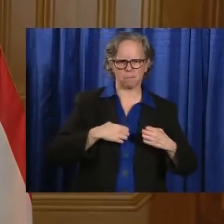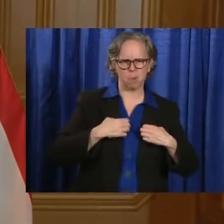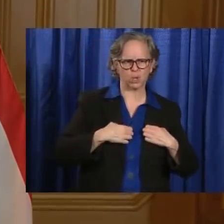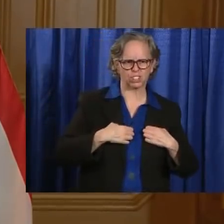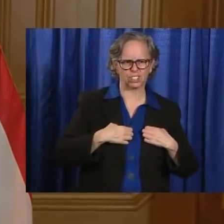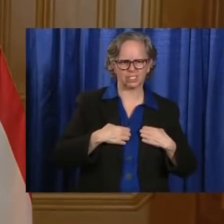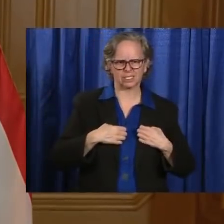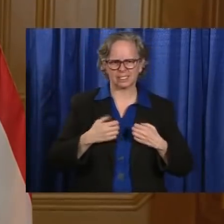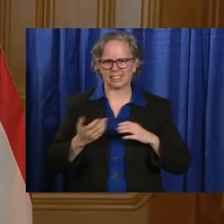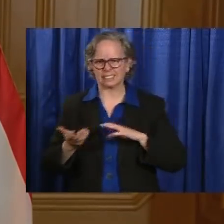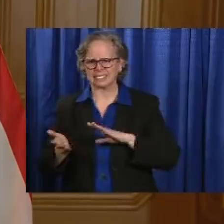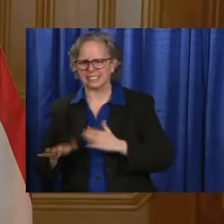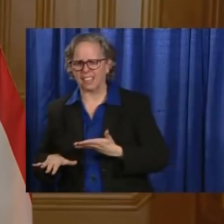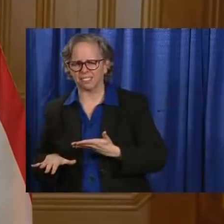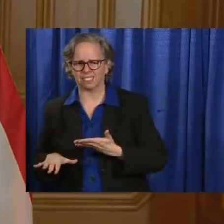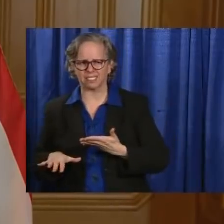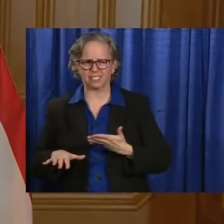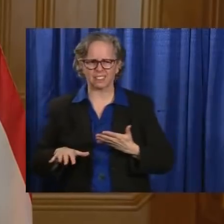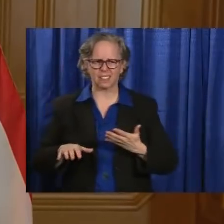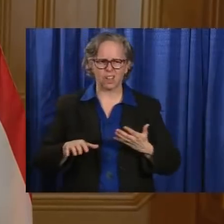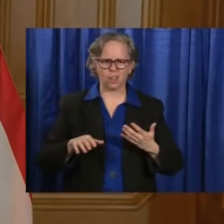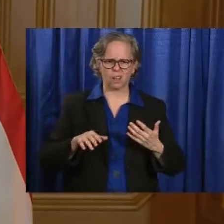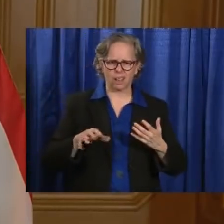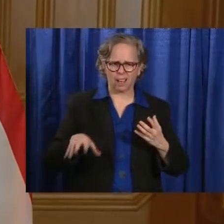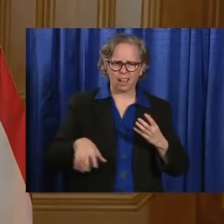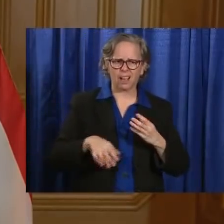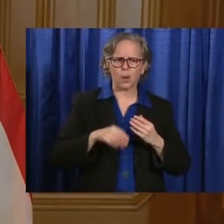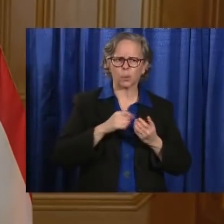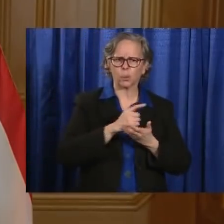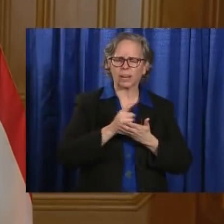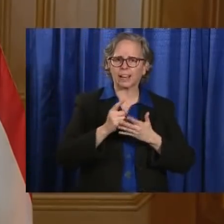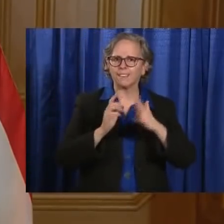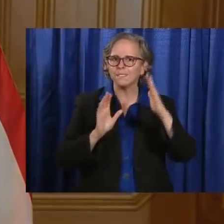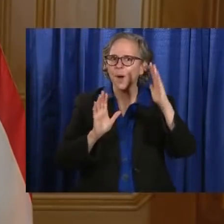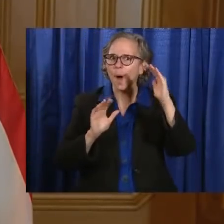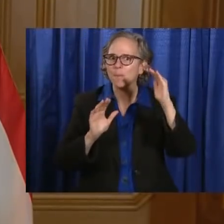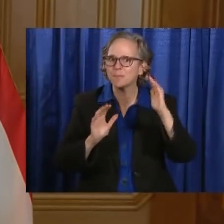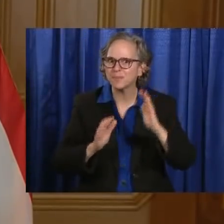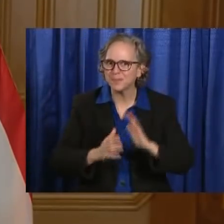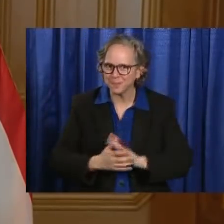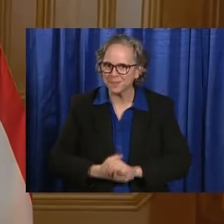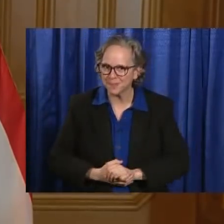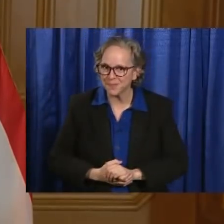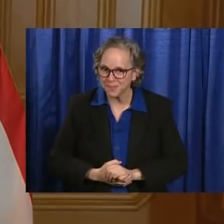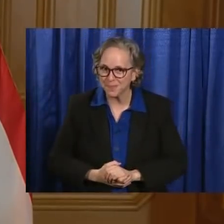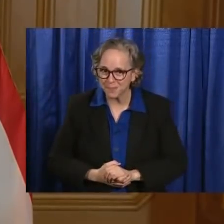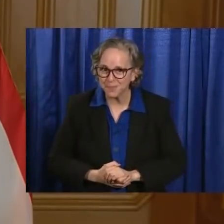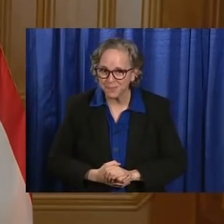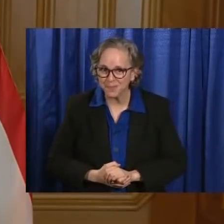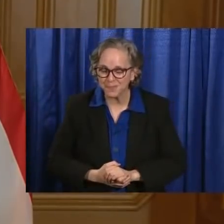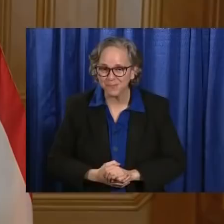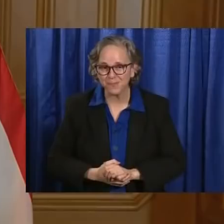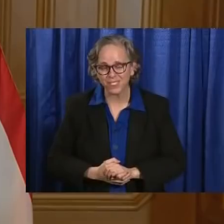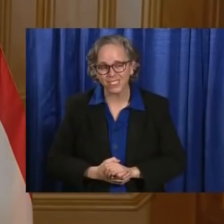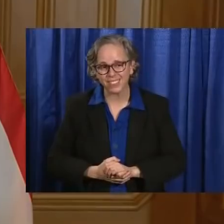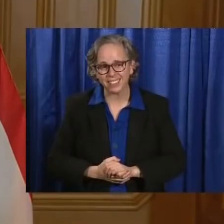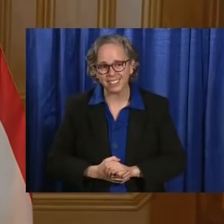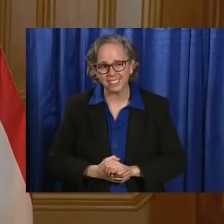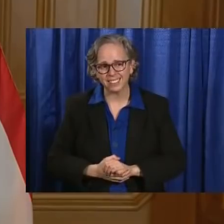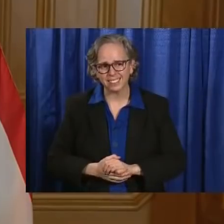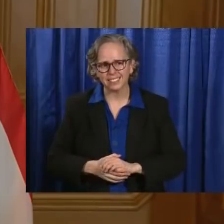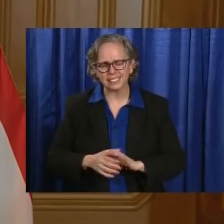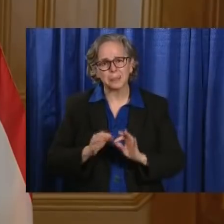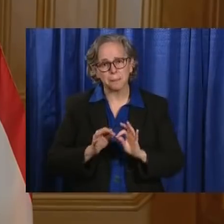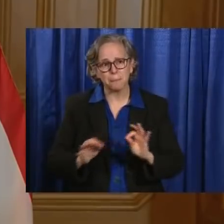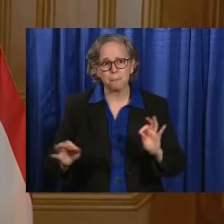death, but also a week of hope. And it is very, very